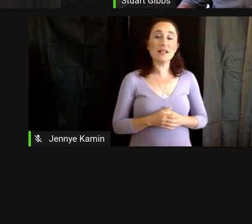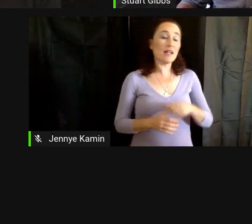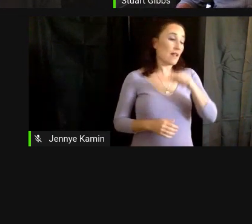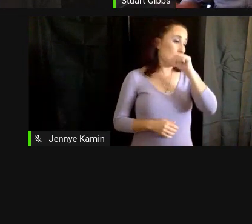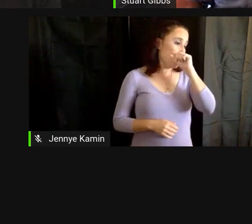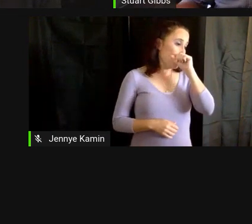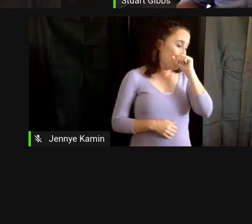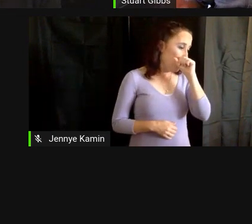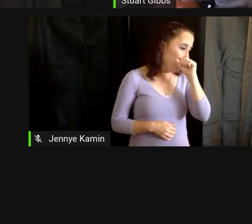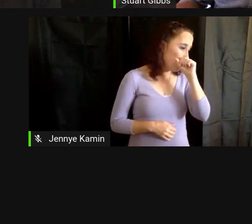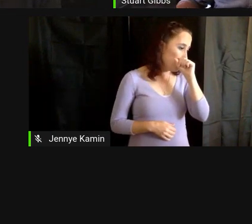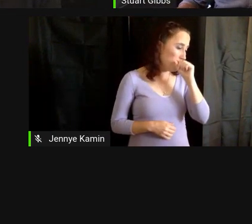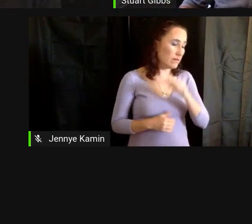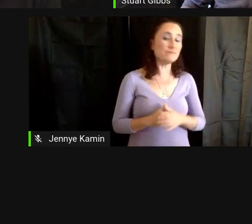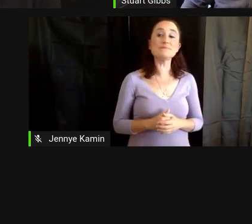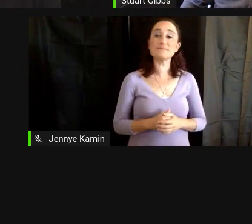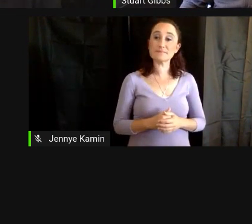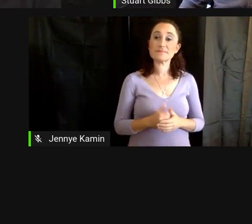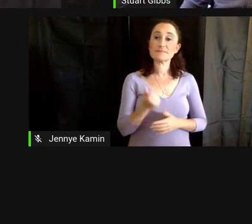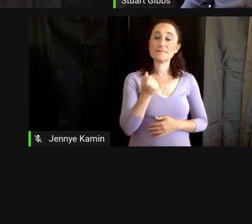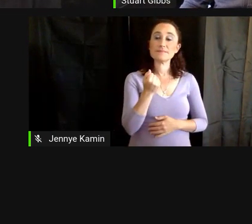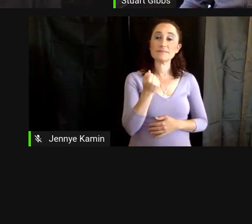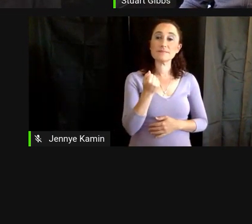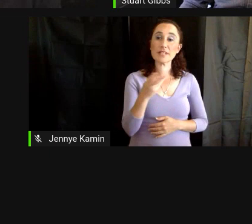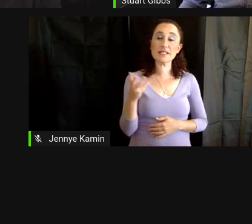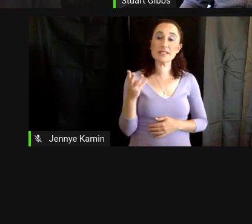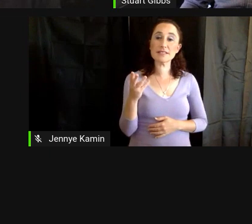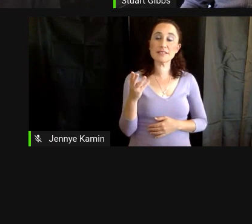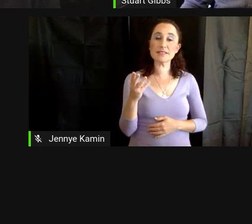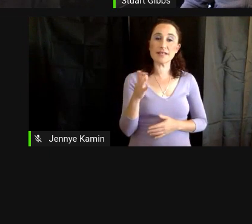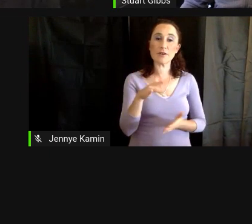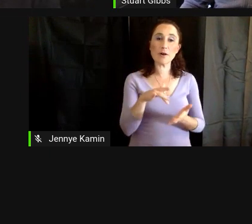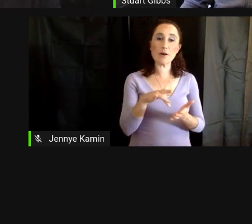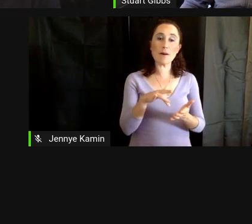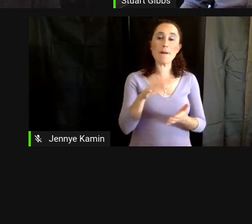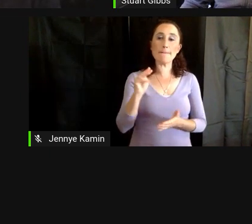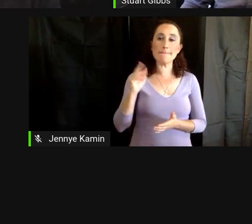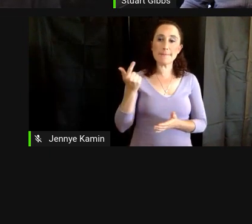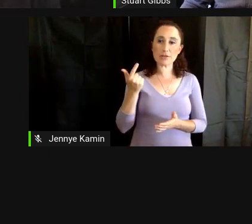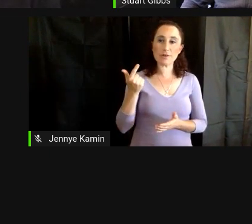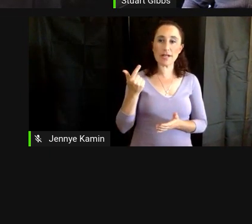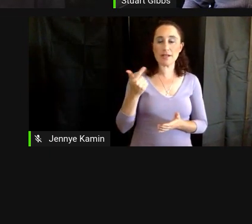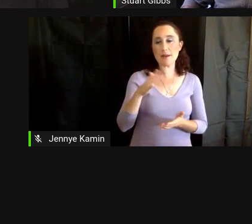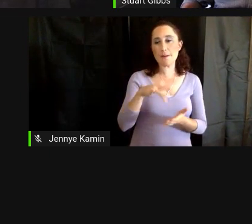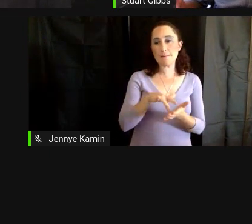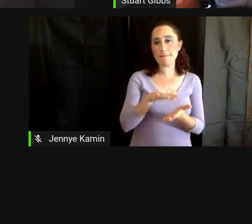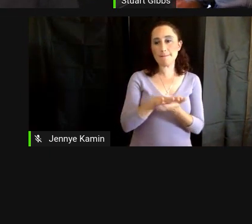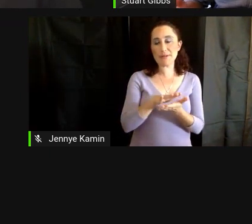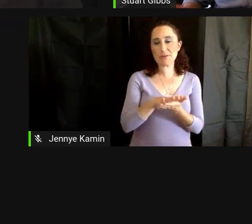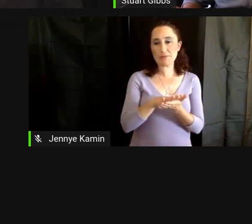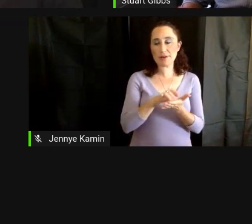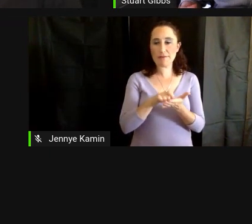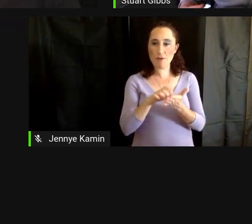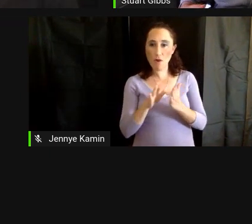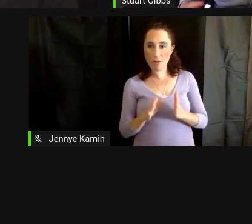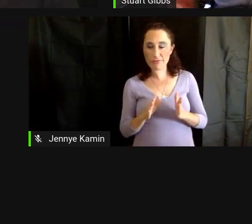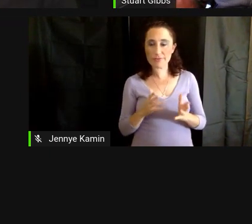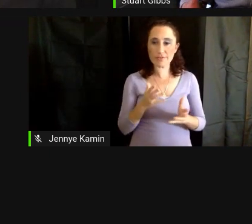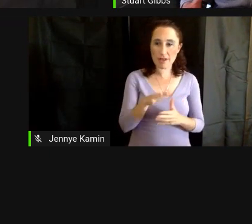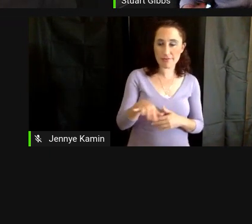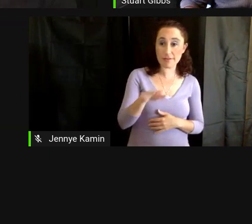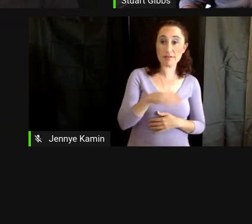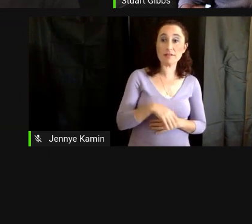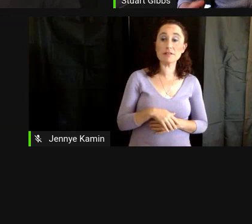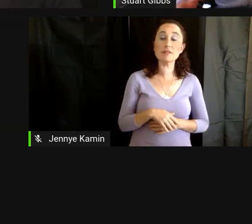but there's quite a few middle grade authors out there who also did this, and we realized that what we all learned